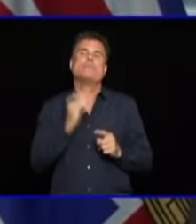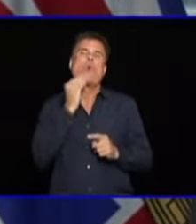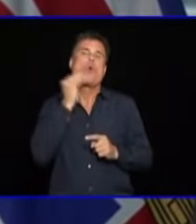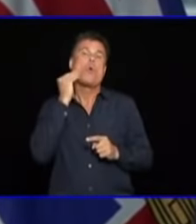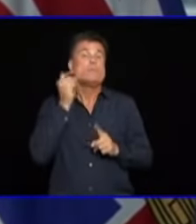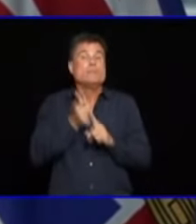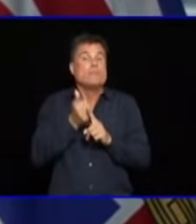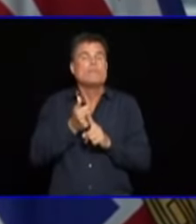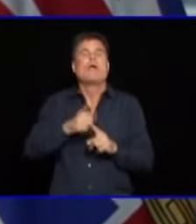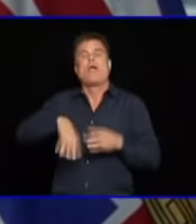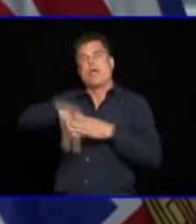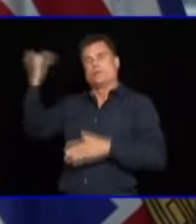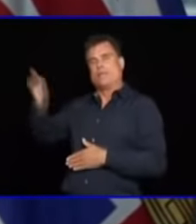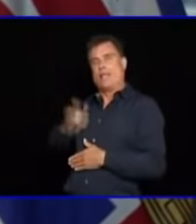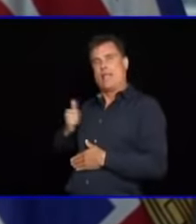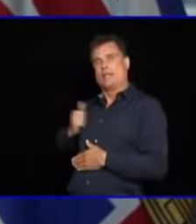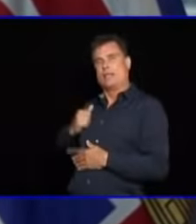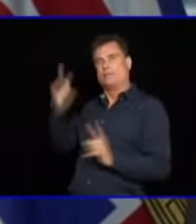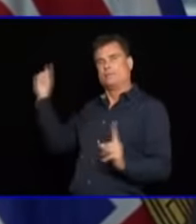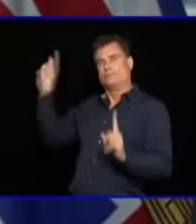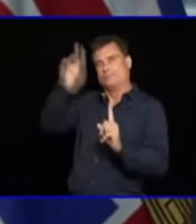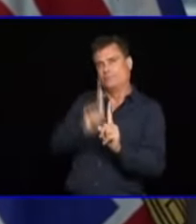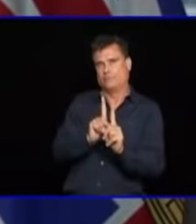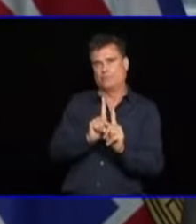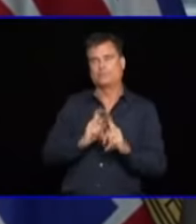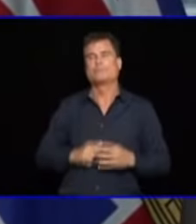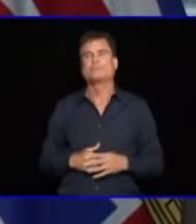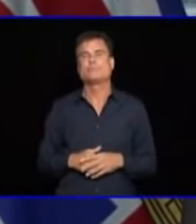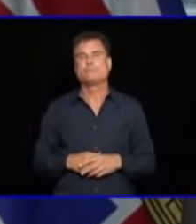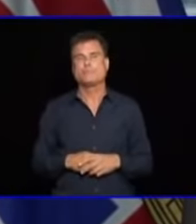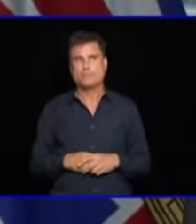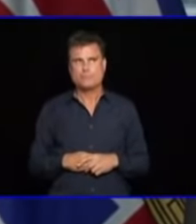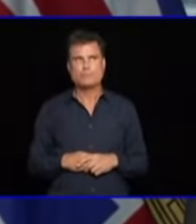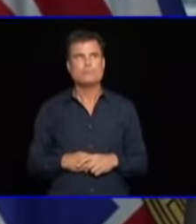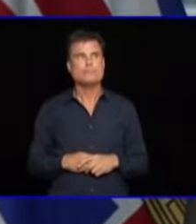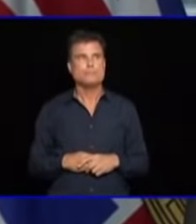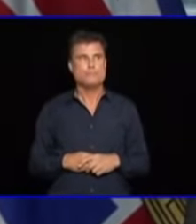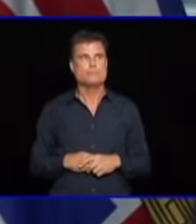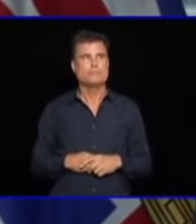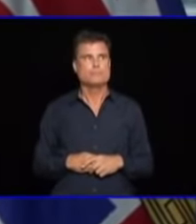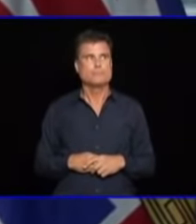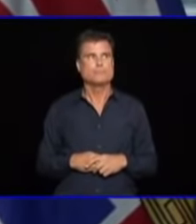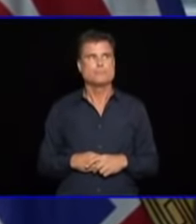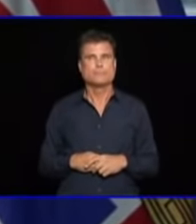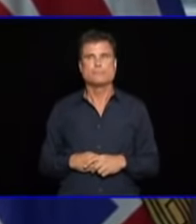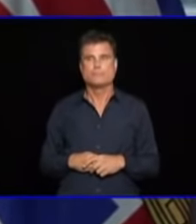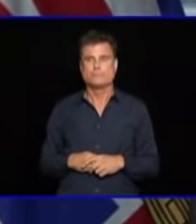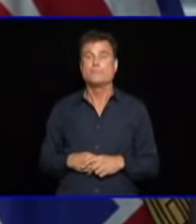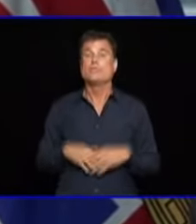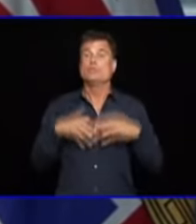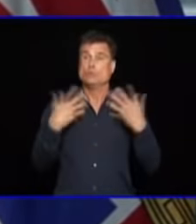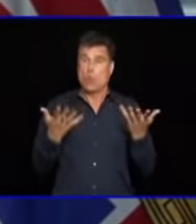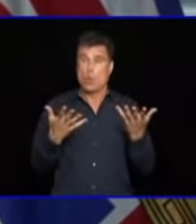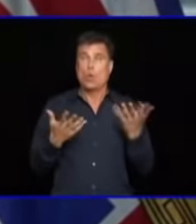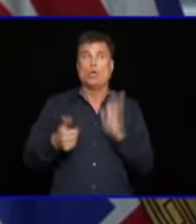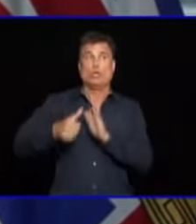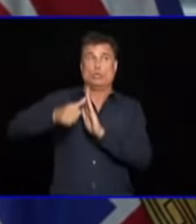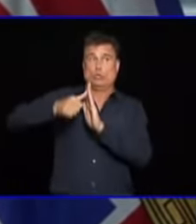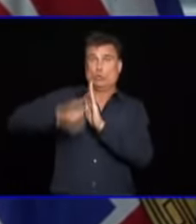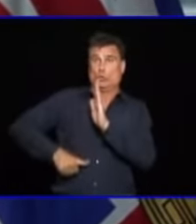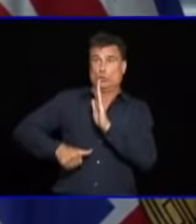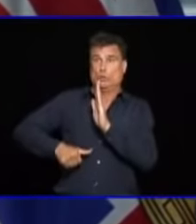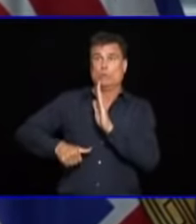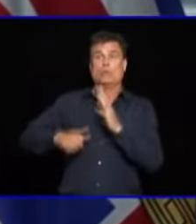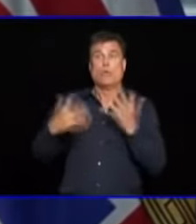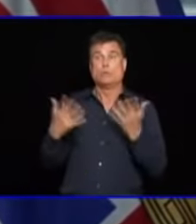you now on the surgical renewal update, and we'll just, I think, move forward here. As you'll know that on May